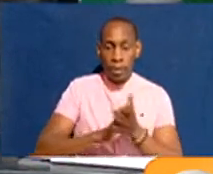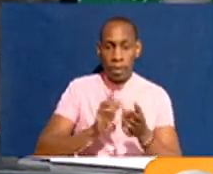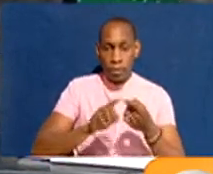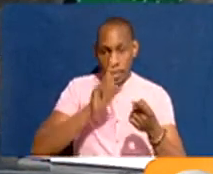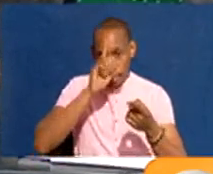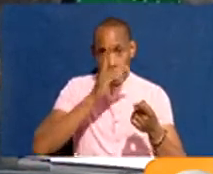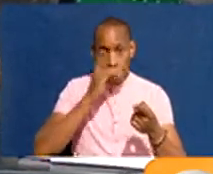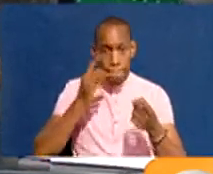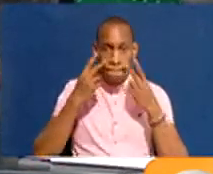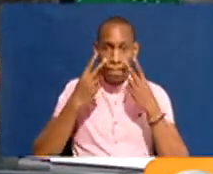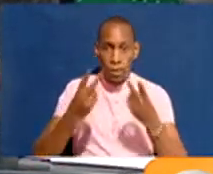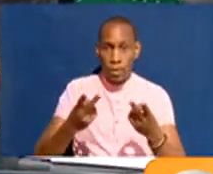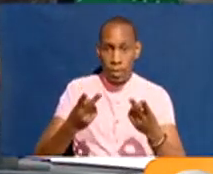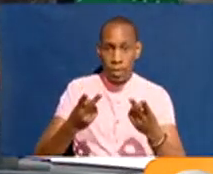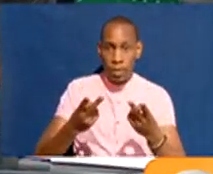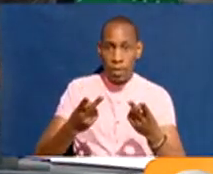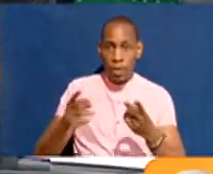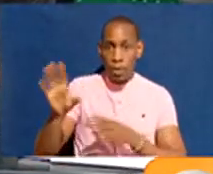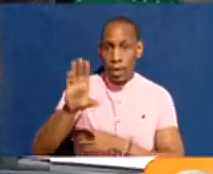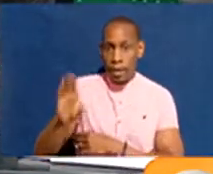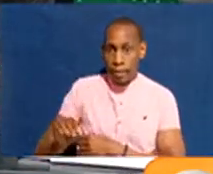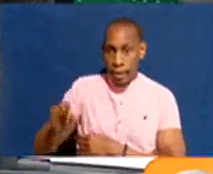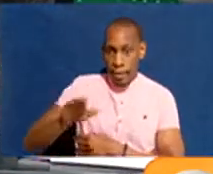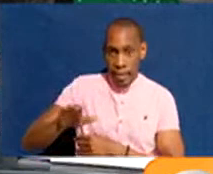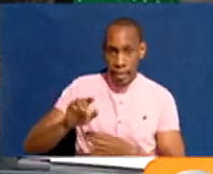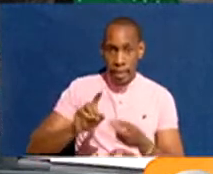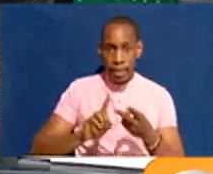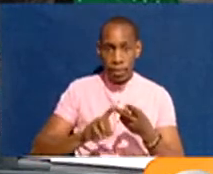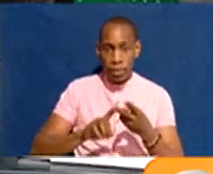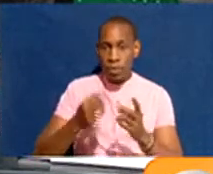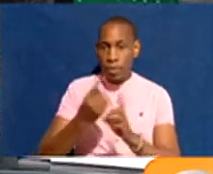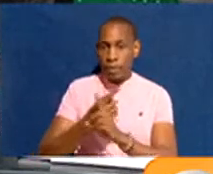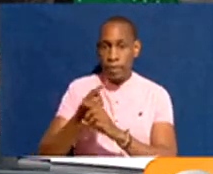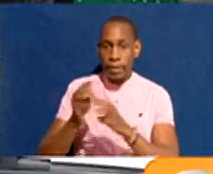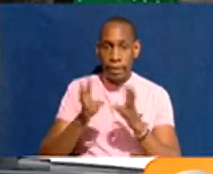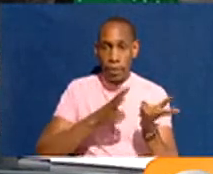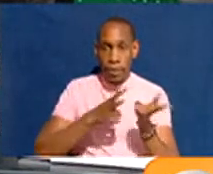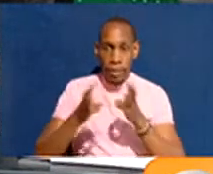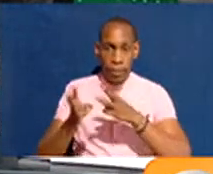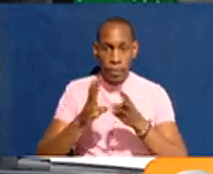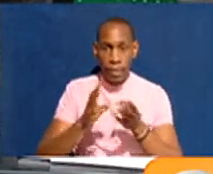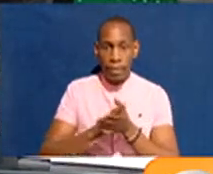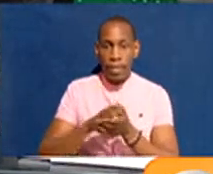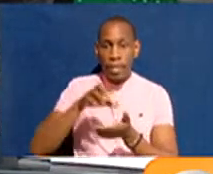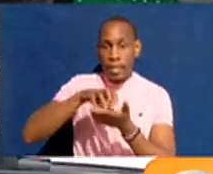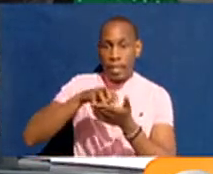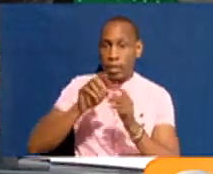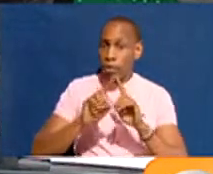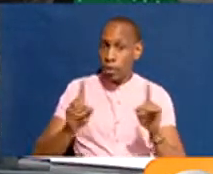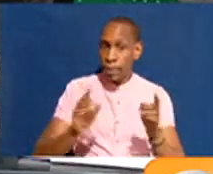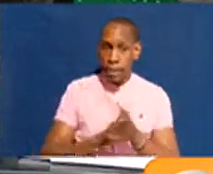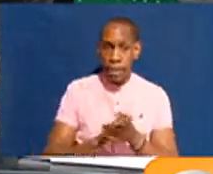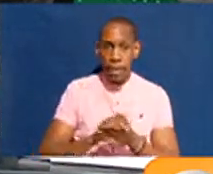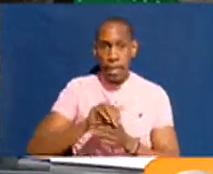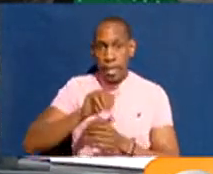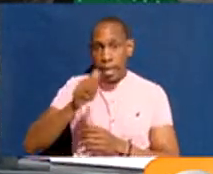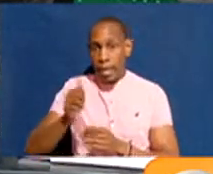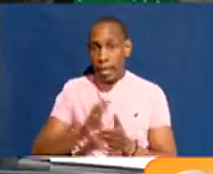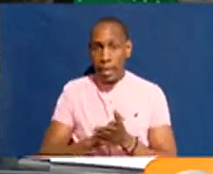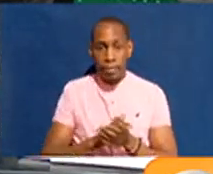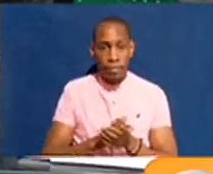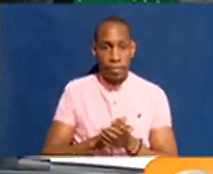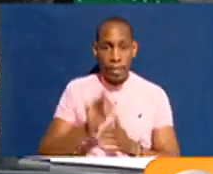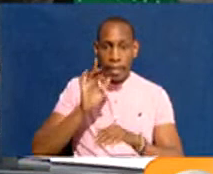drought experienced across the Horn of Africa, amongst other climatic phenomena. However, another